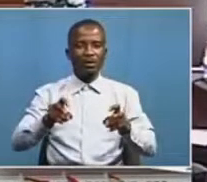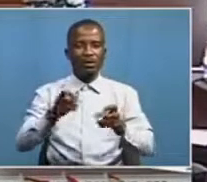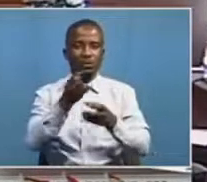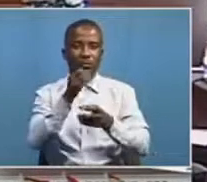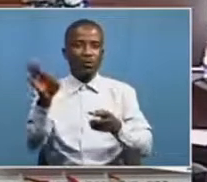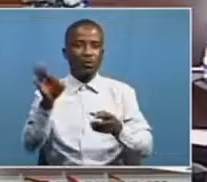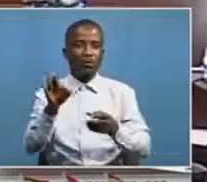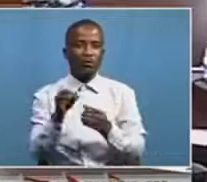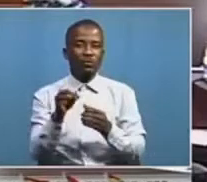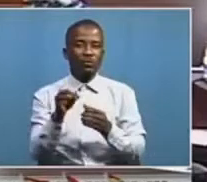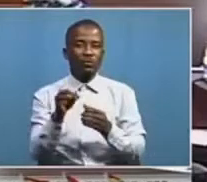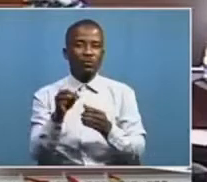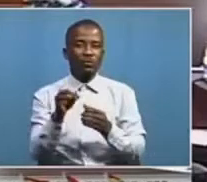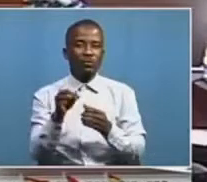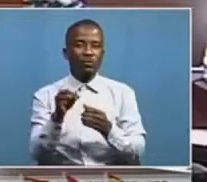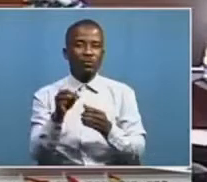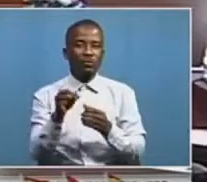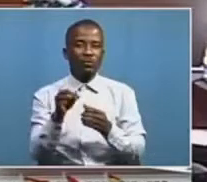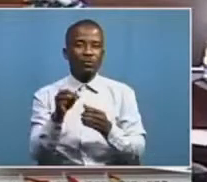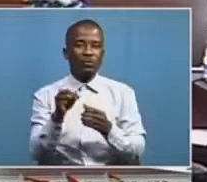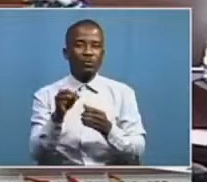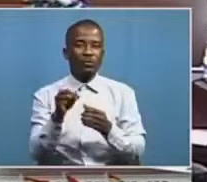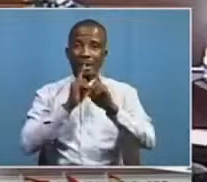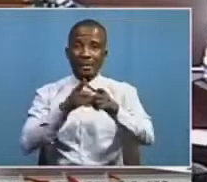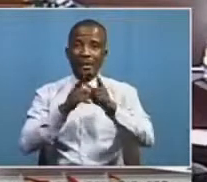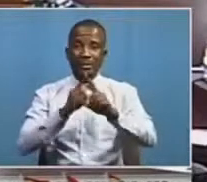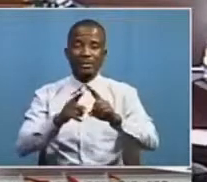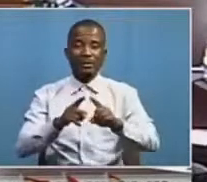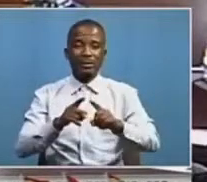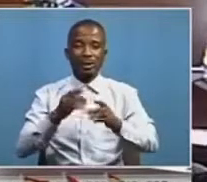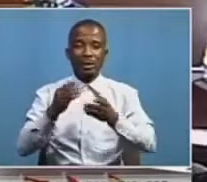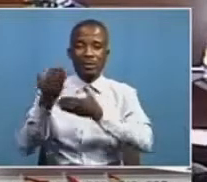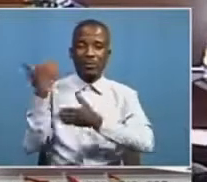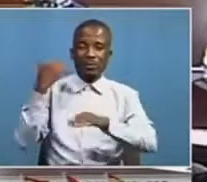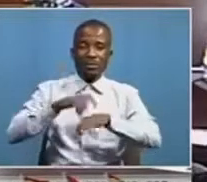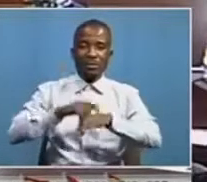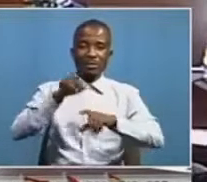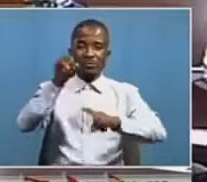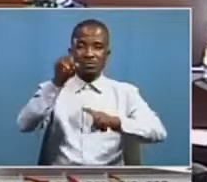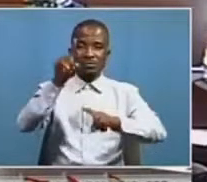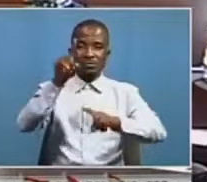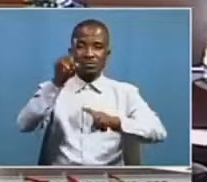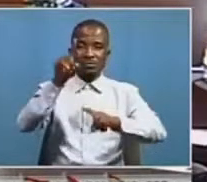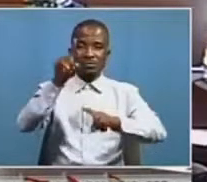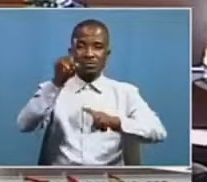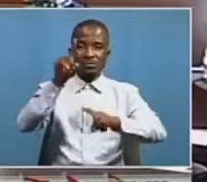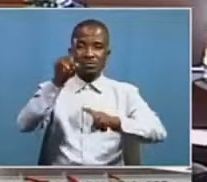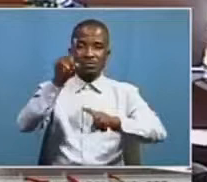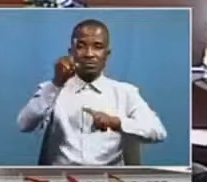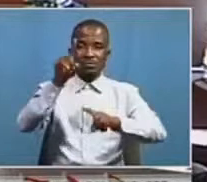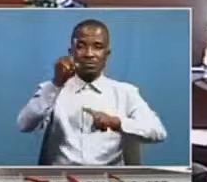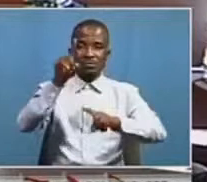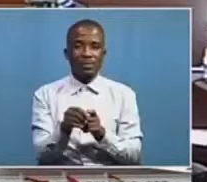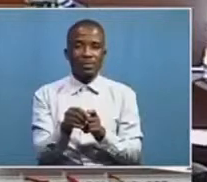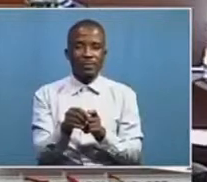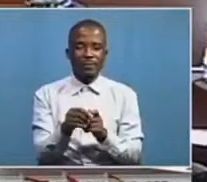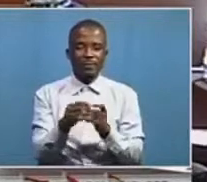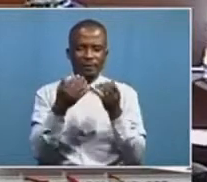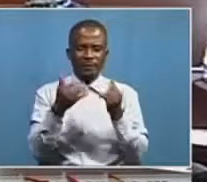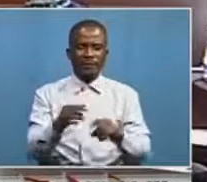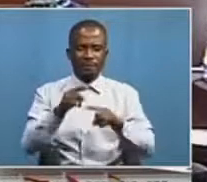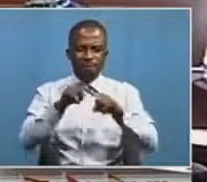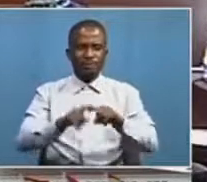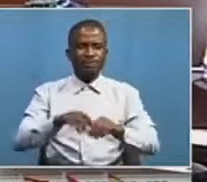raised by the respondent is captured in the answers he gave during examination by counsel for the first and second respondents. According to